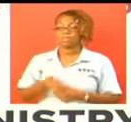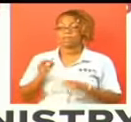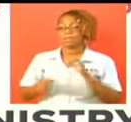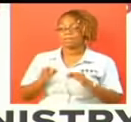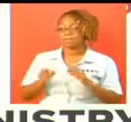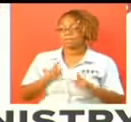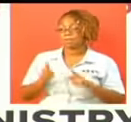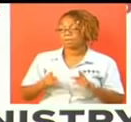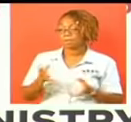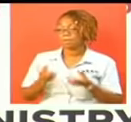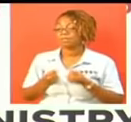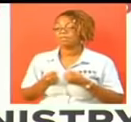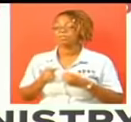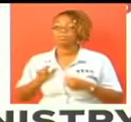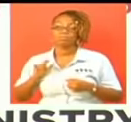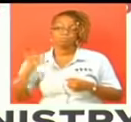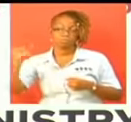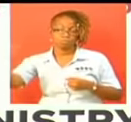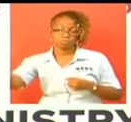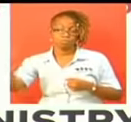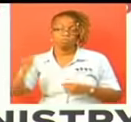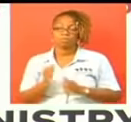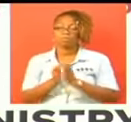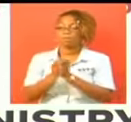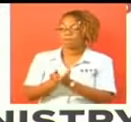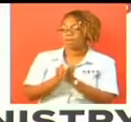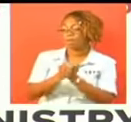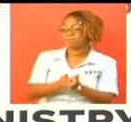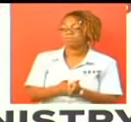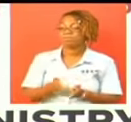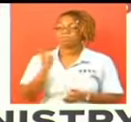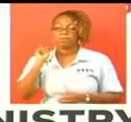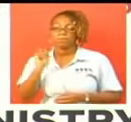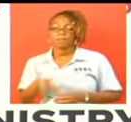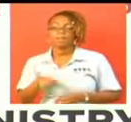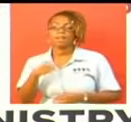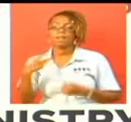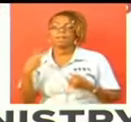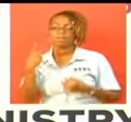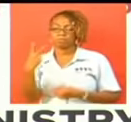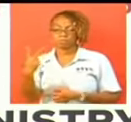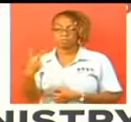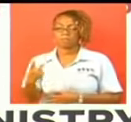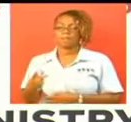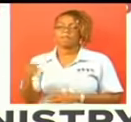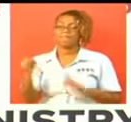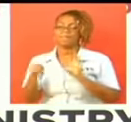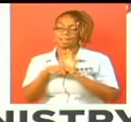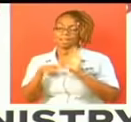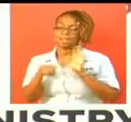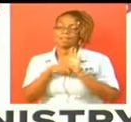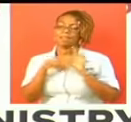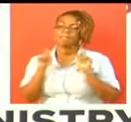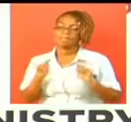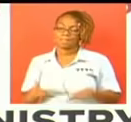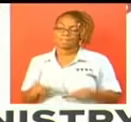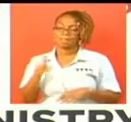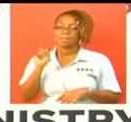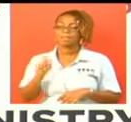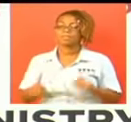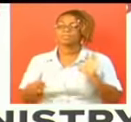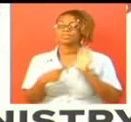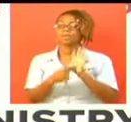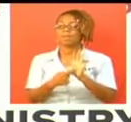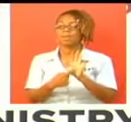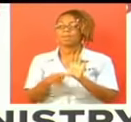would have to have both, at this point, negative PCR and evidence of vaccination. So that in and